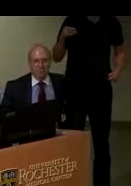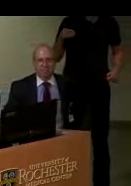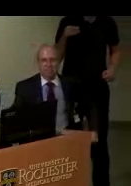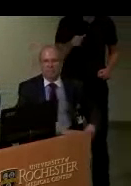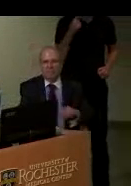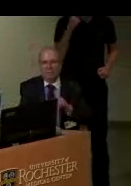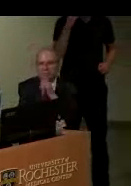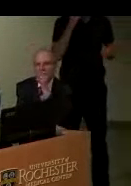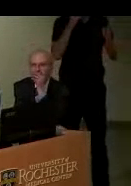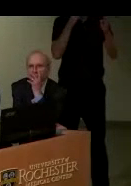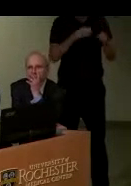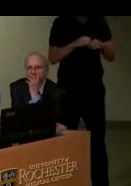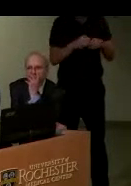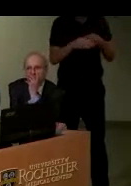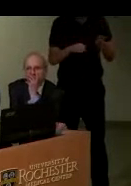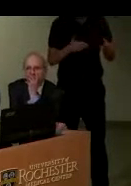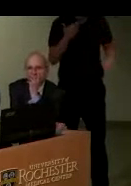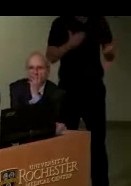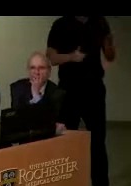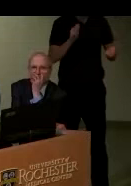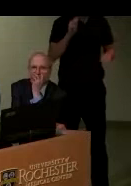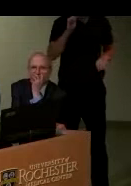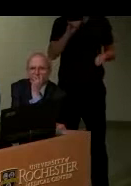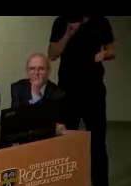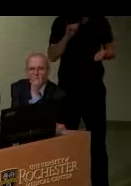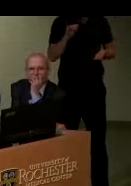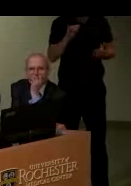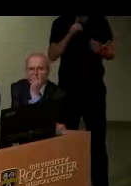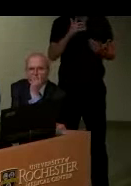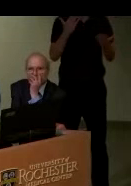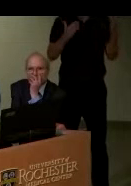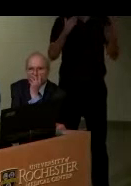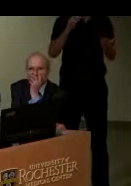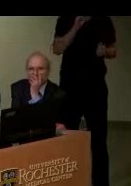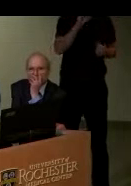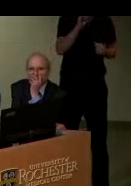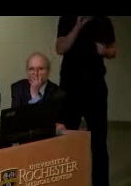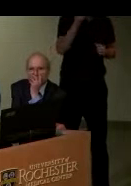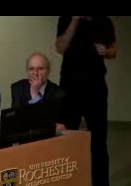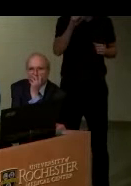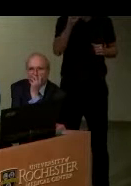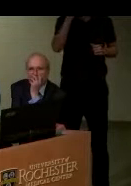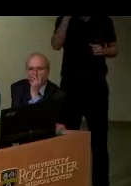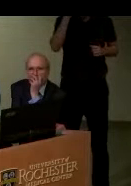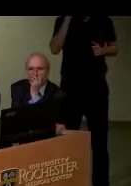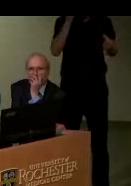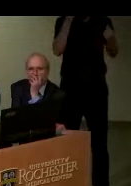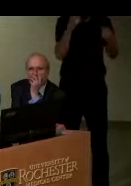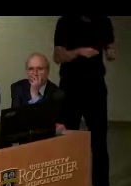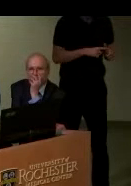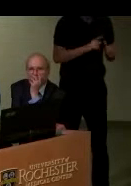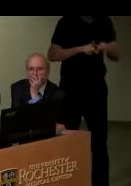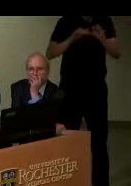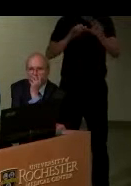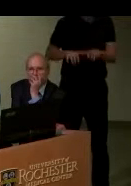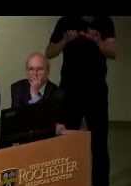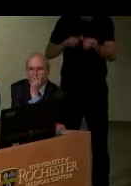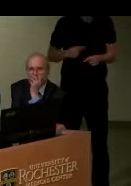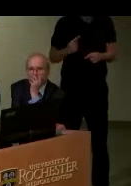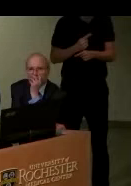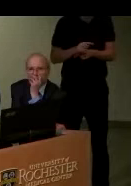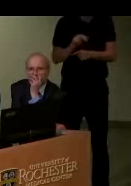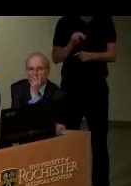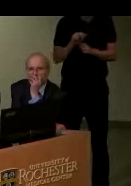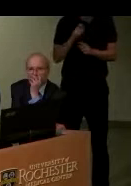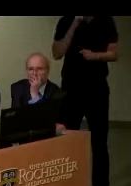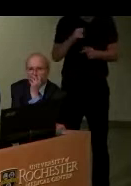the person in the room, or maybe it's an AI computer, maybe artificial intelligence, and listen to what's going on and write the correct note for